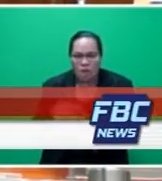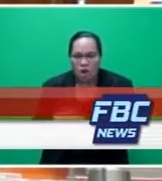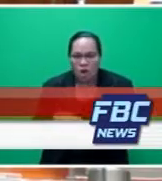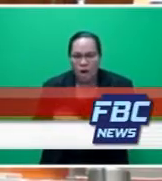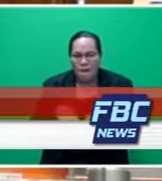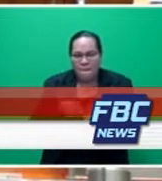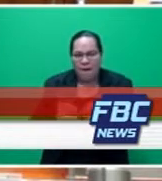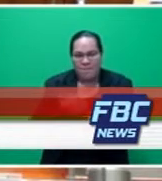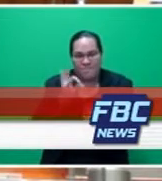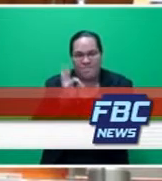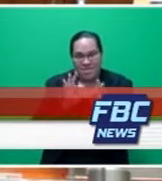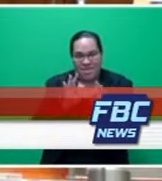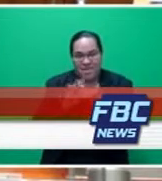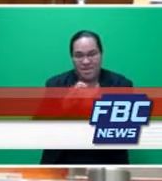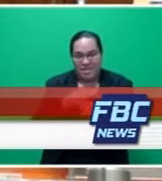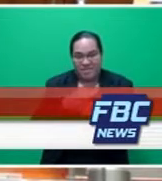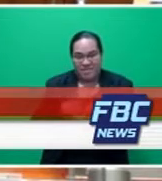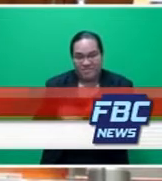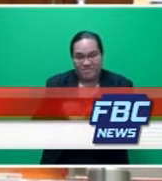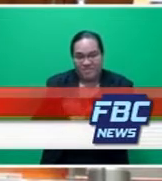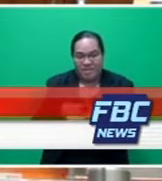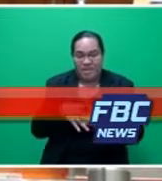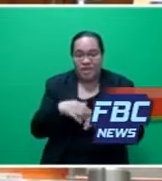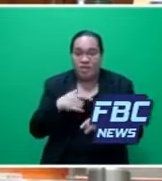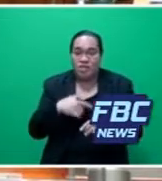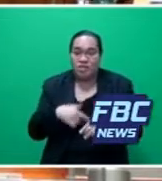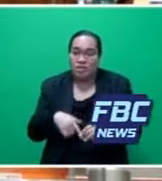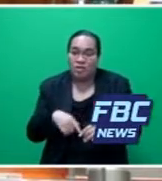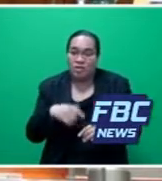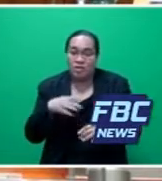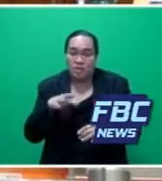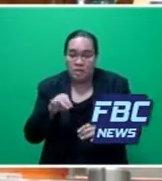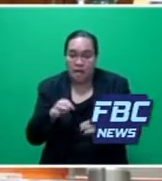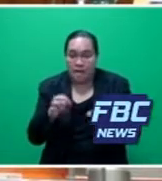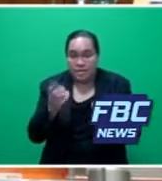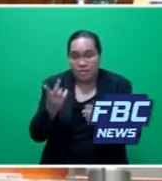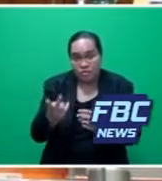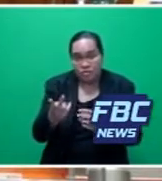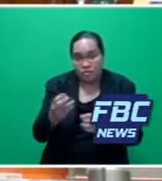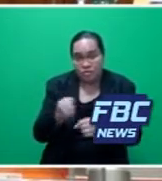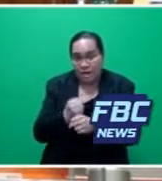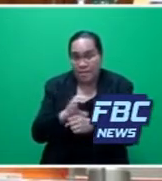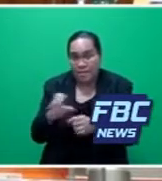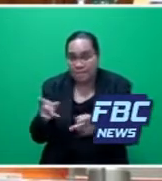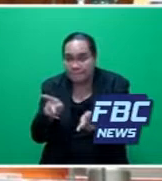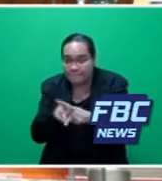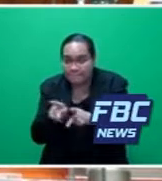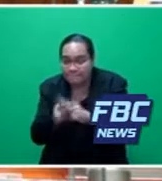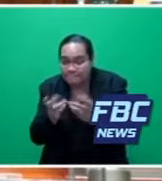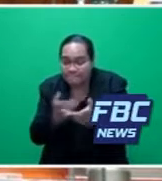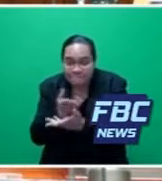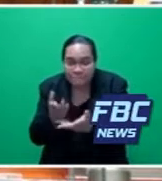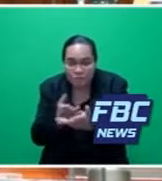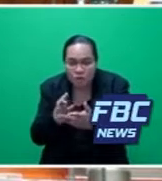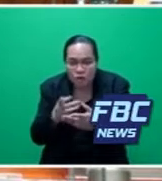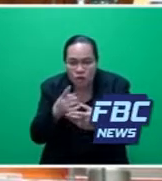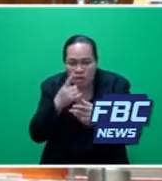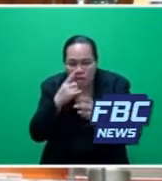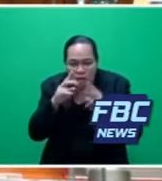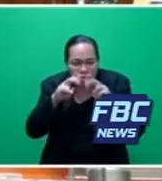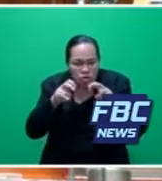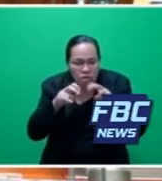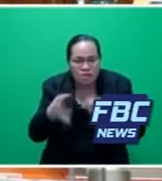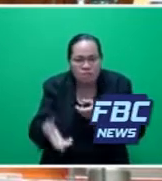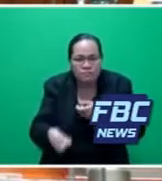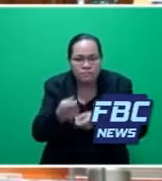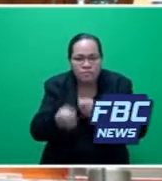given the dearth of albacore, the PAFCO and Bumble Bee are also currently negotiating the processing of skipjack tuna,